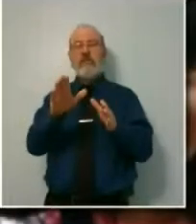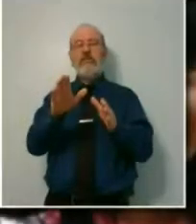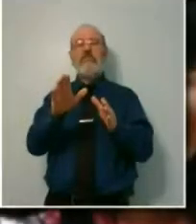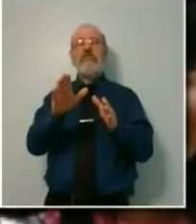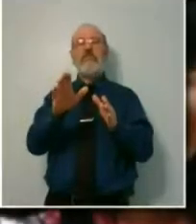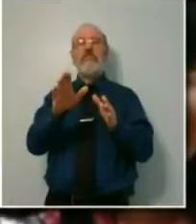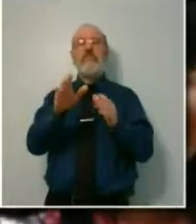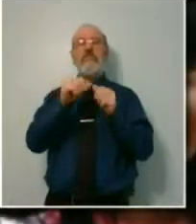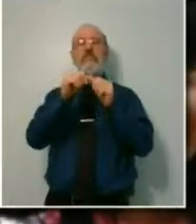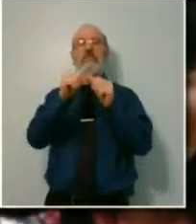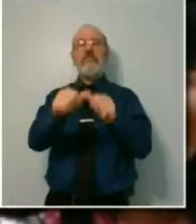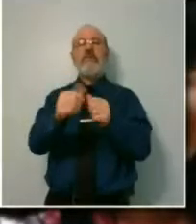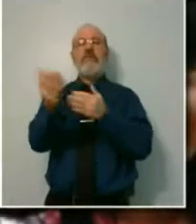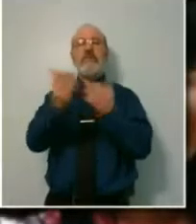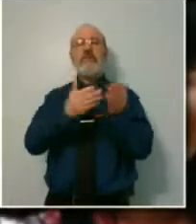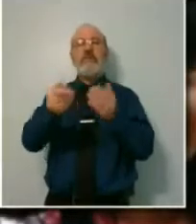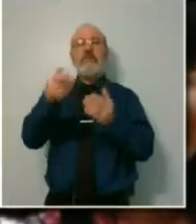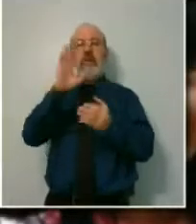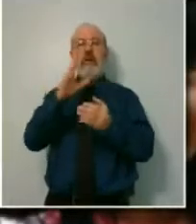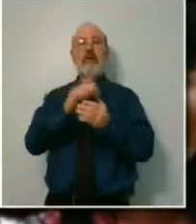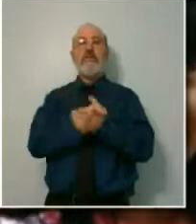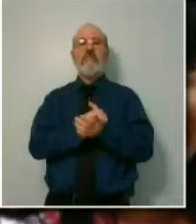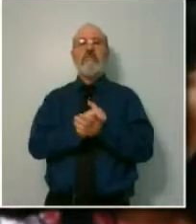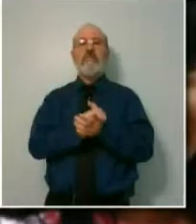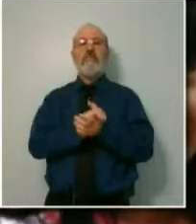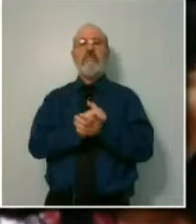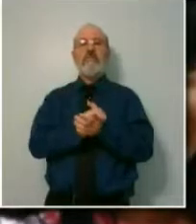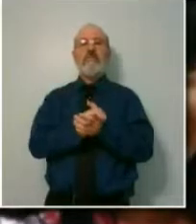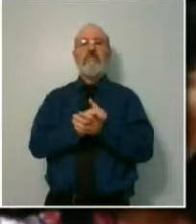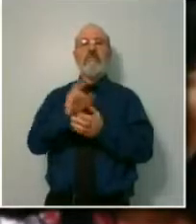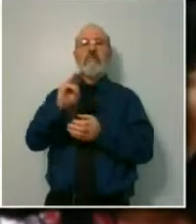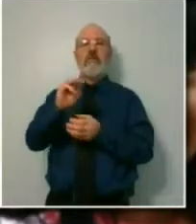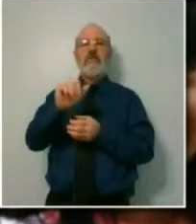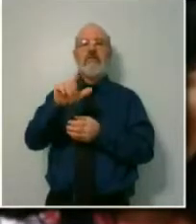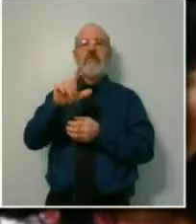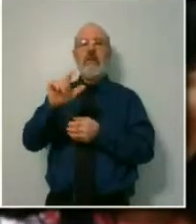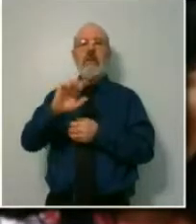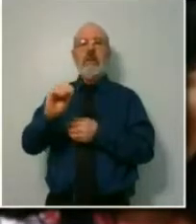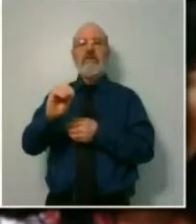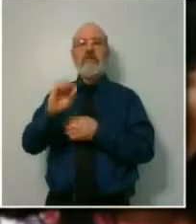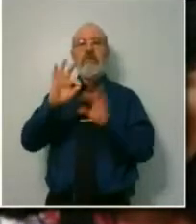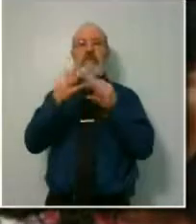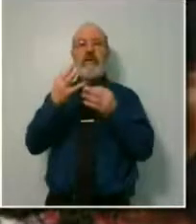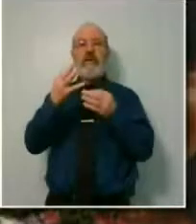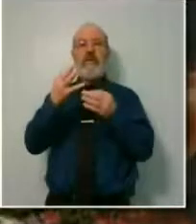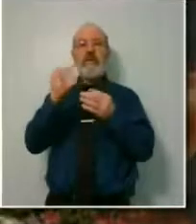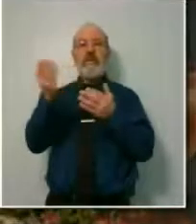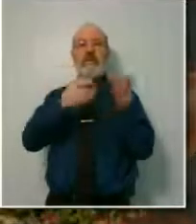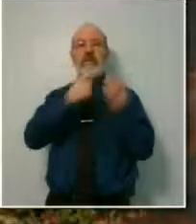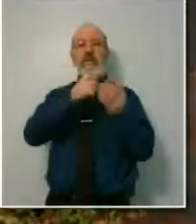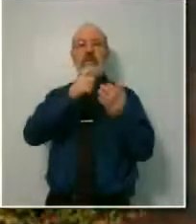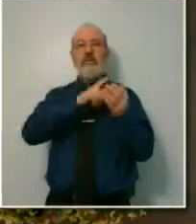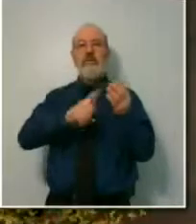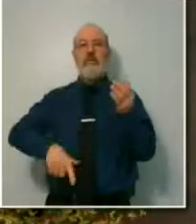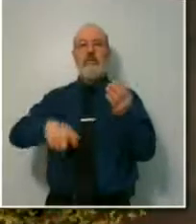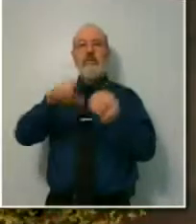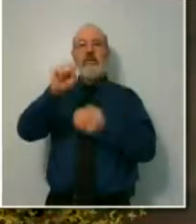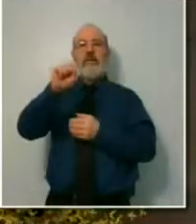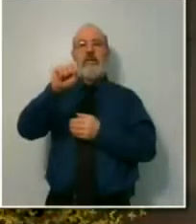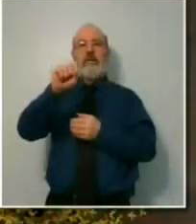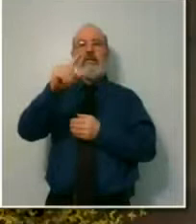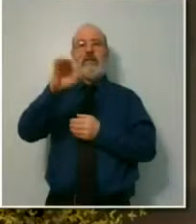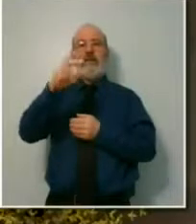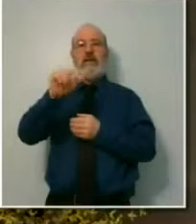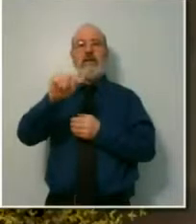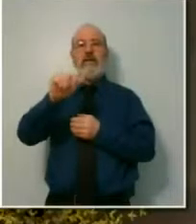serve Him. So that's June and Sandra Malazzo and their family serving the Lord there in Cegueda, the mountain province of the